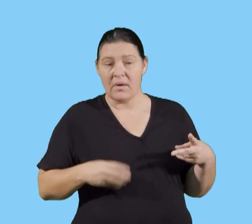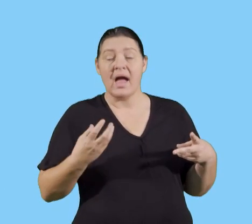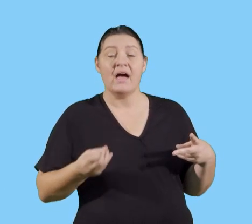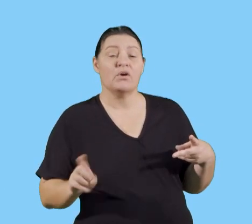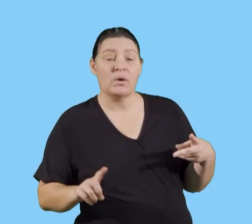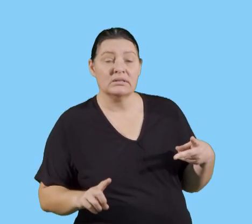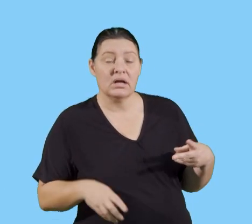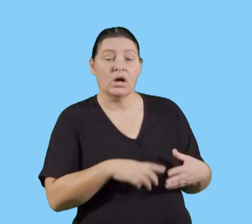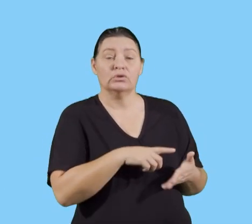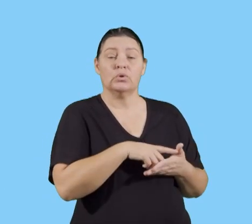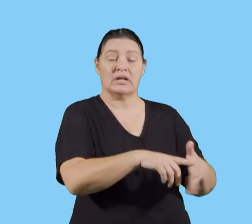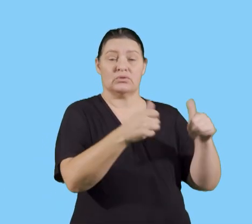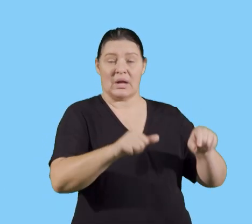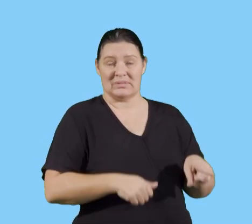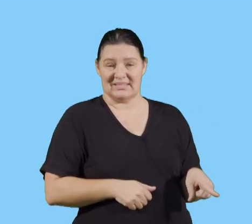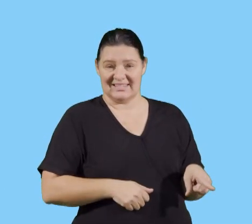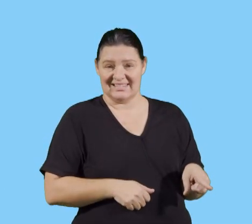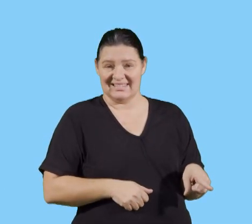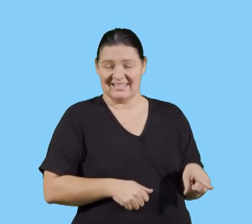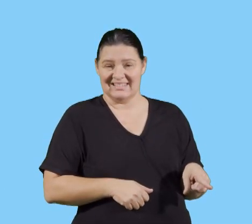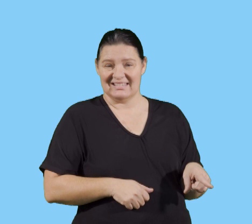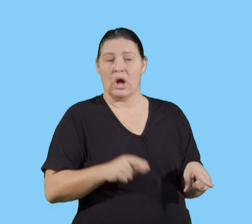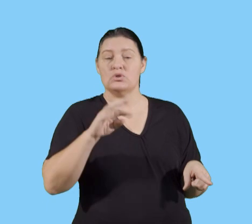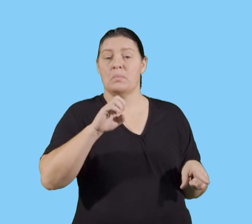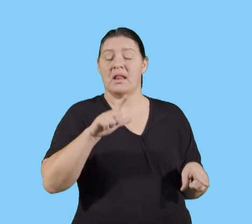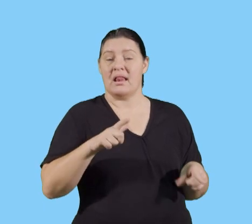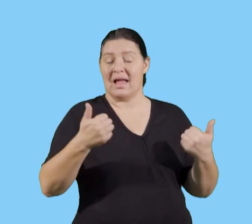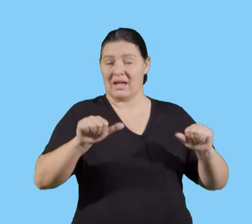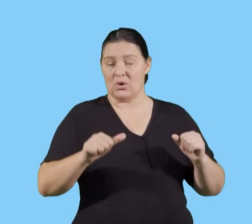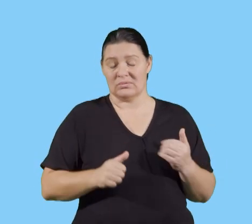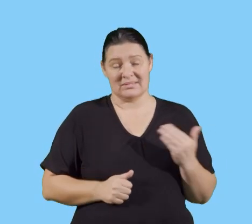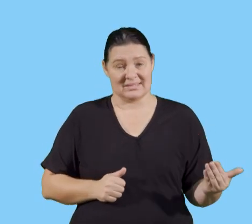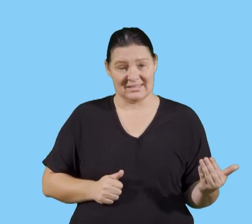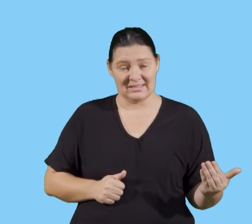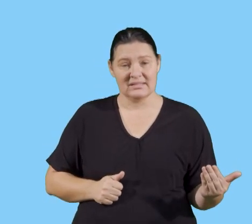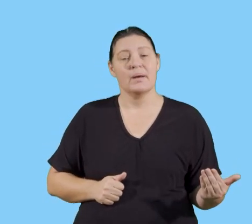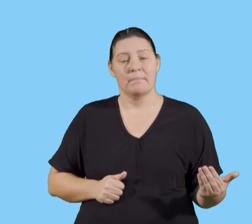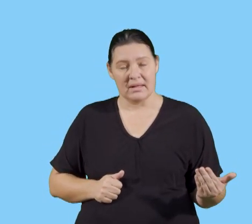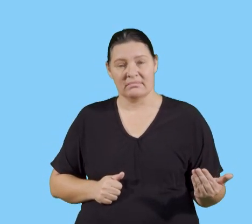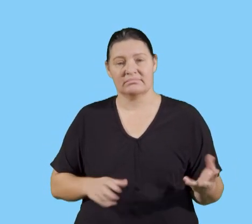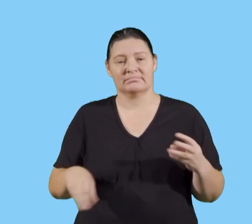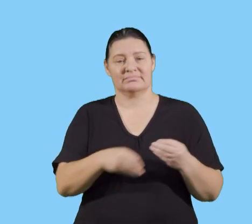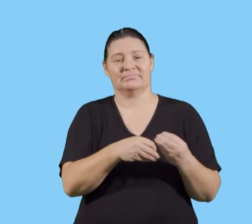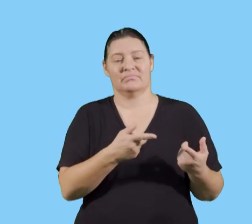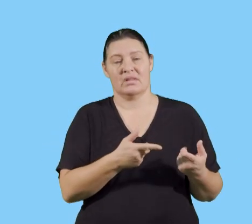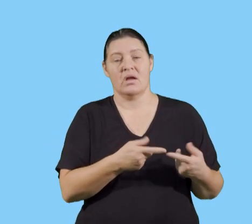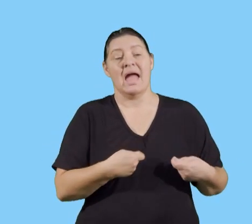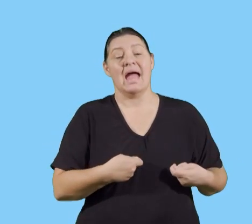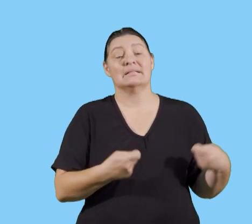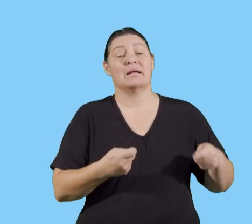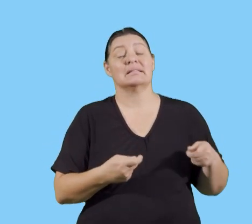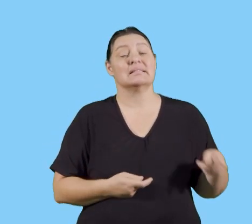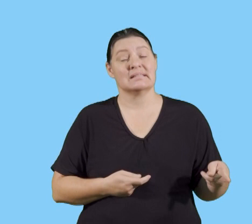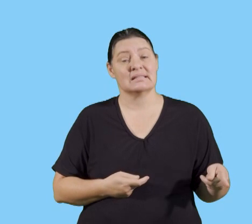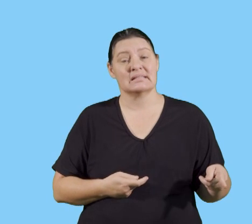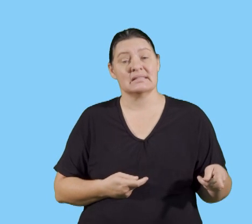call the donations account, which is in the nominal account section, an expense to the business. Your expenses will